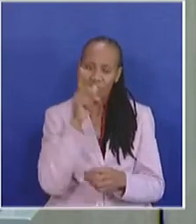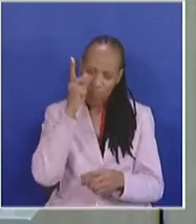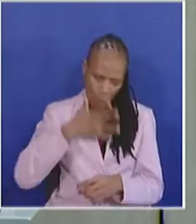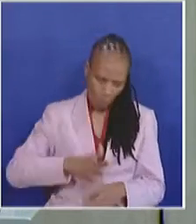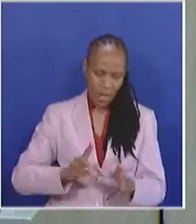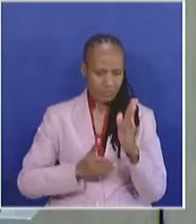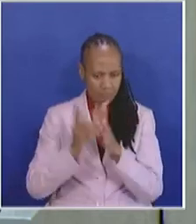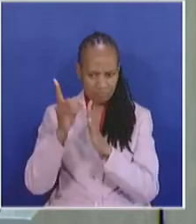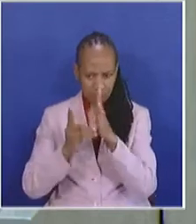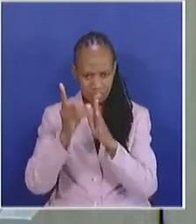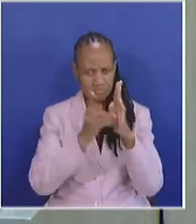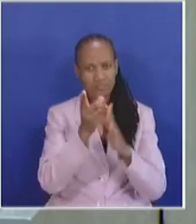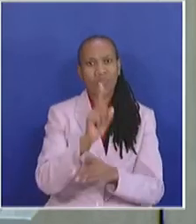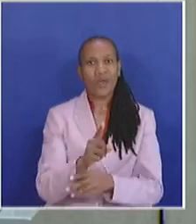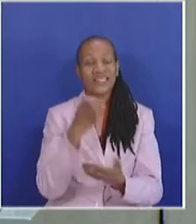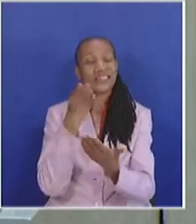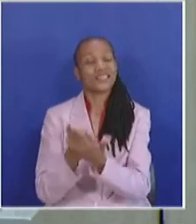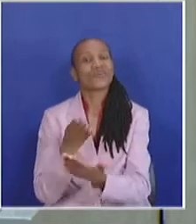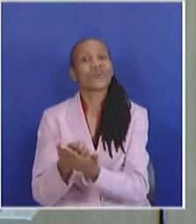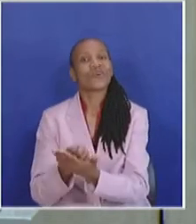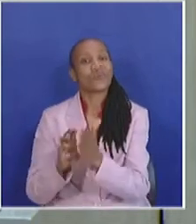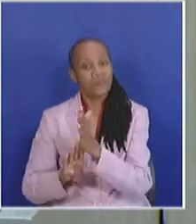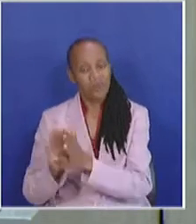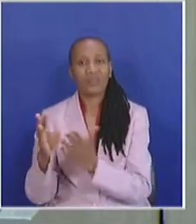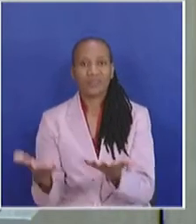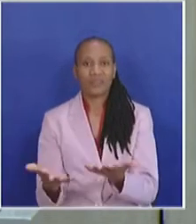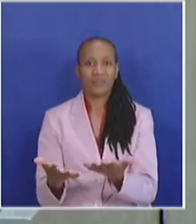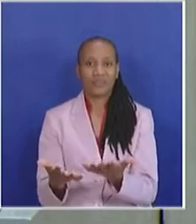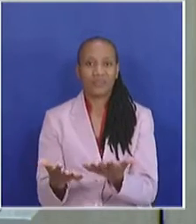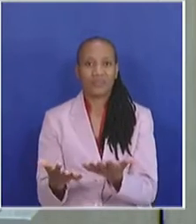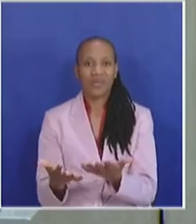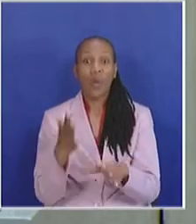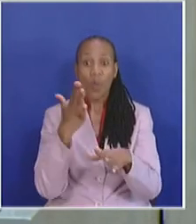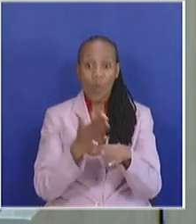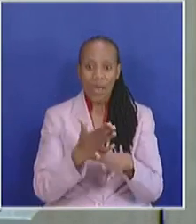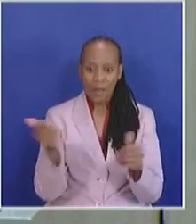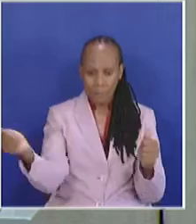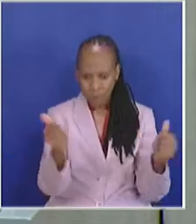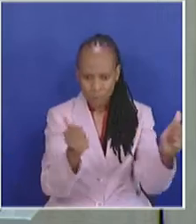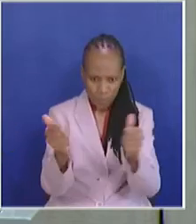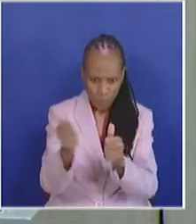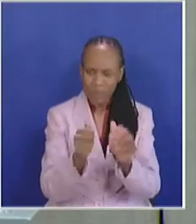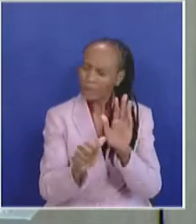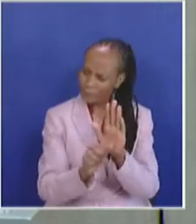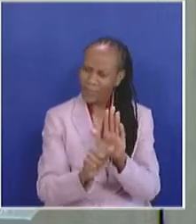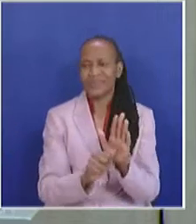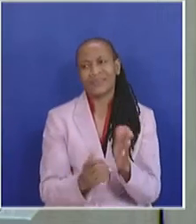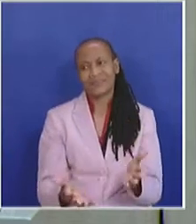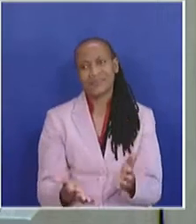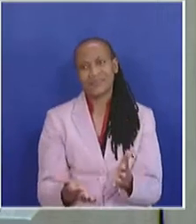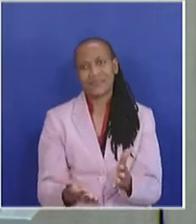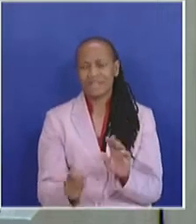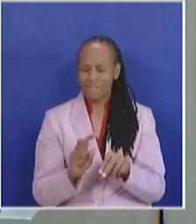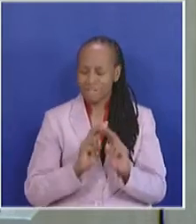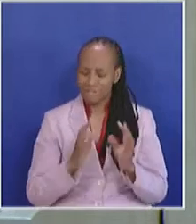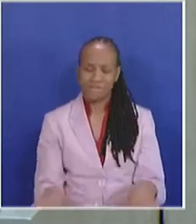as central to the equitable economic growth levels, employment creation. Honorable Julius, employment creation is